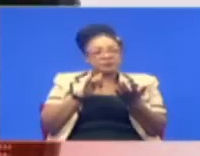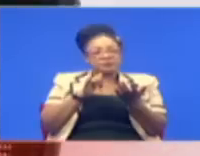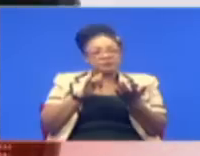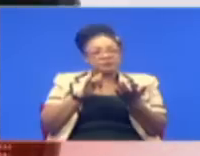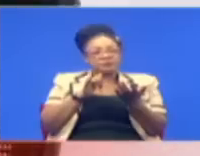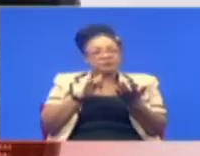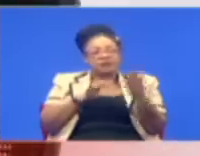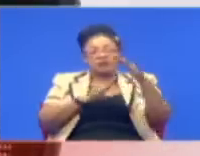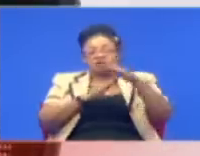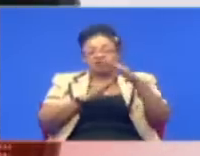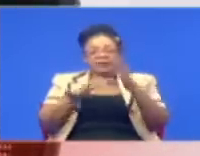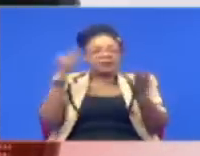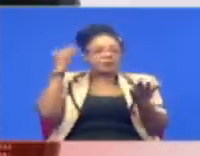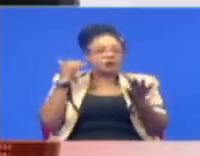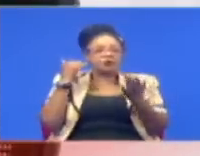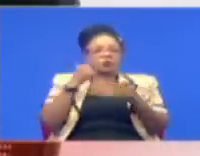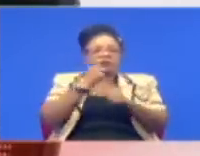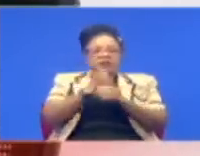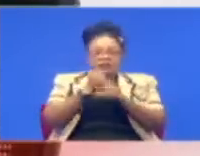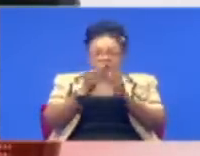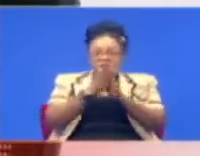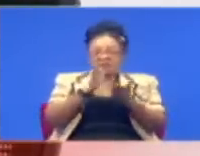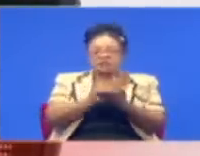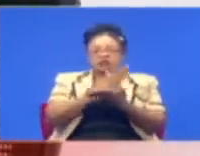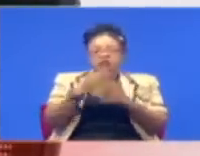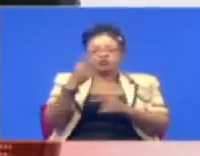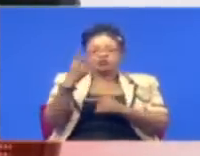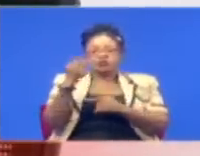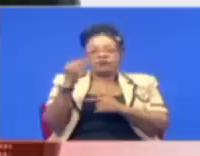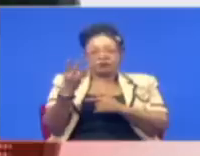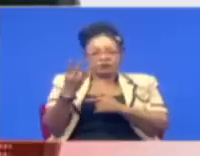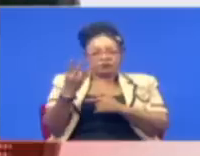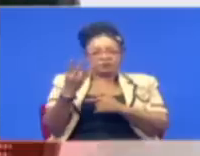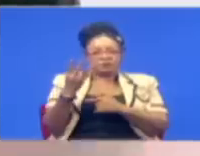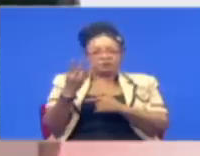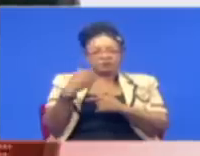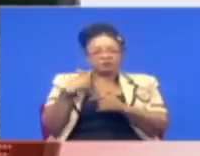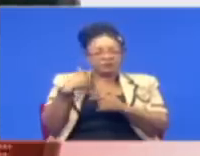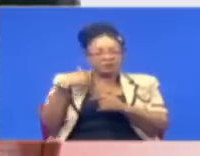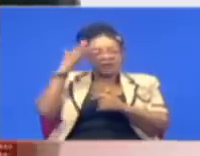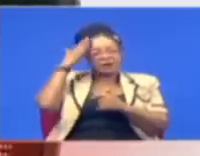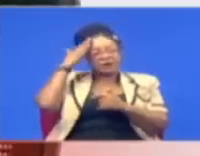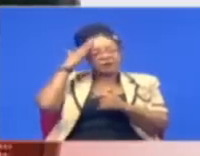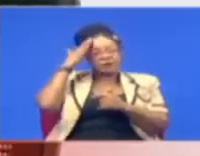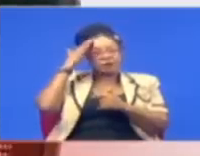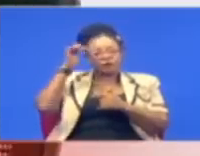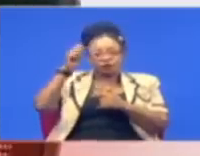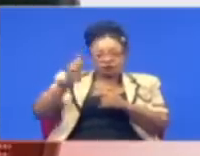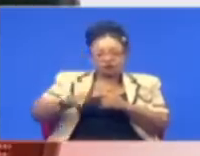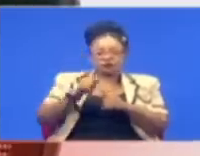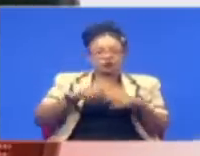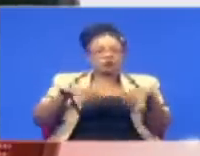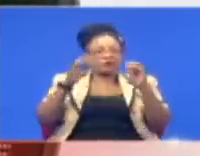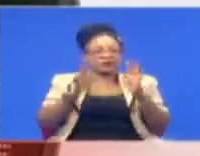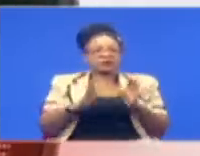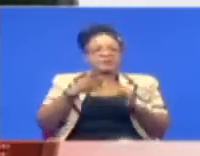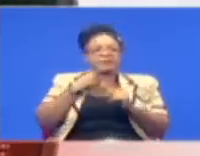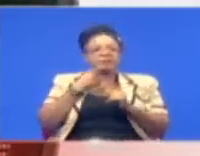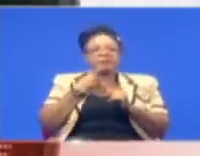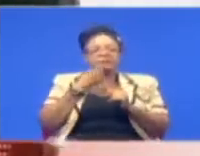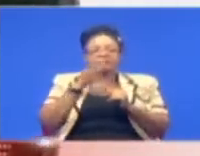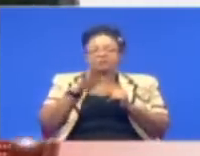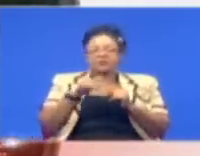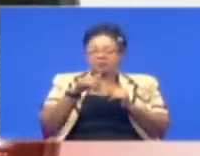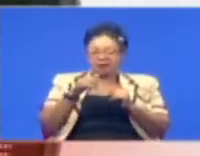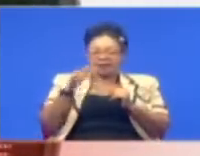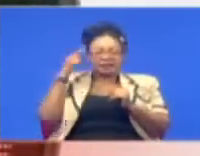The Supreme Court was dealing with Section 204. I know judicial officers say by parity of